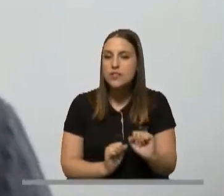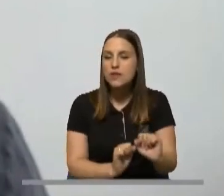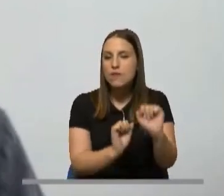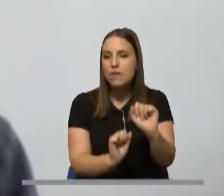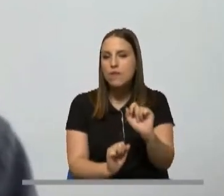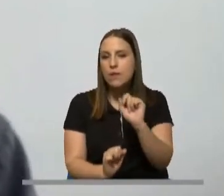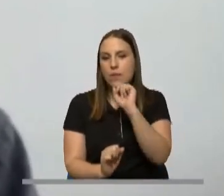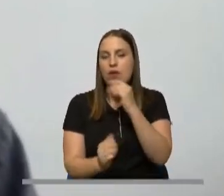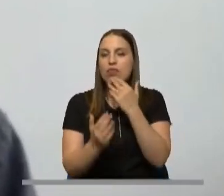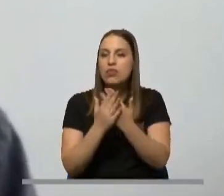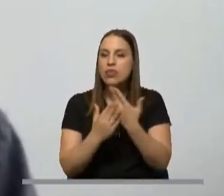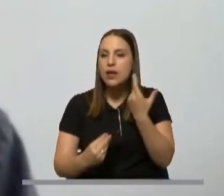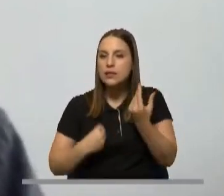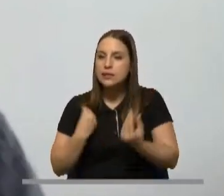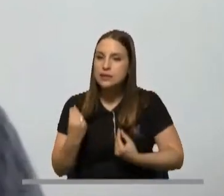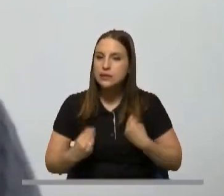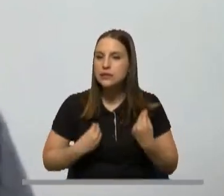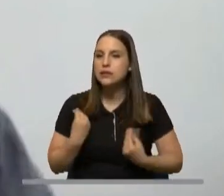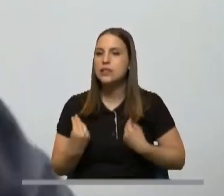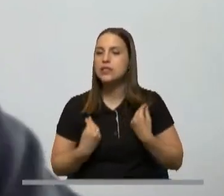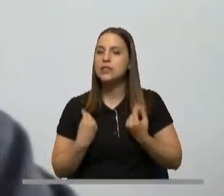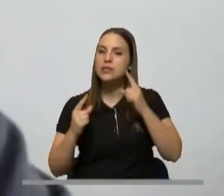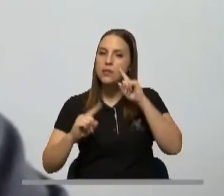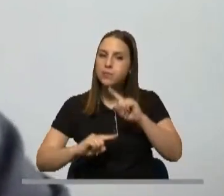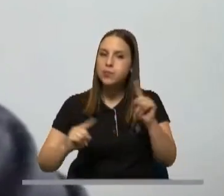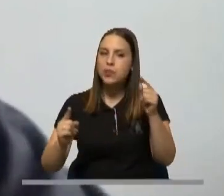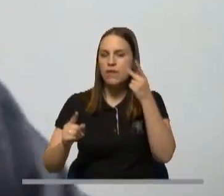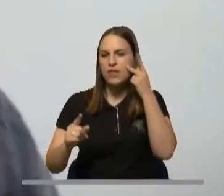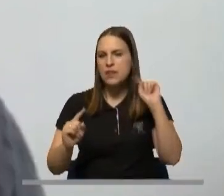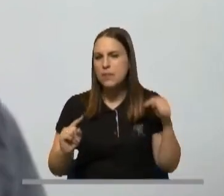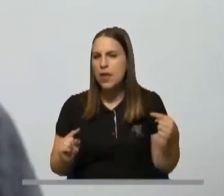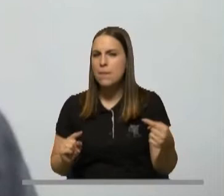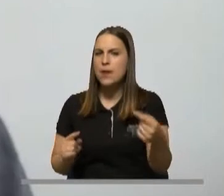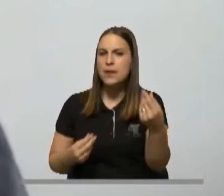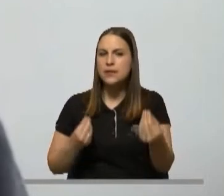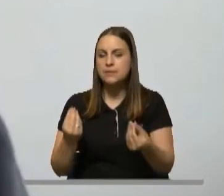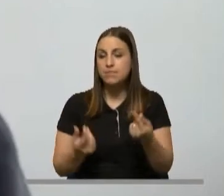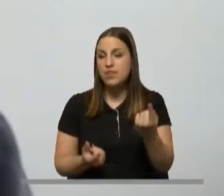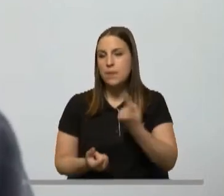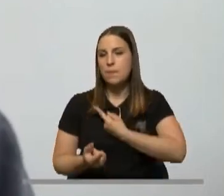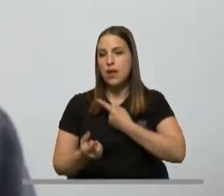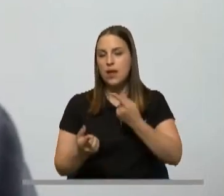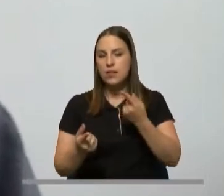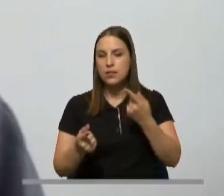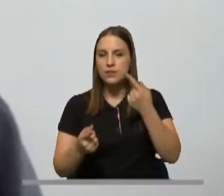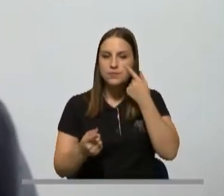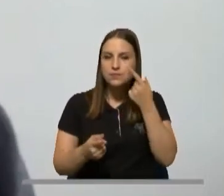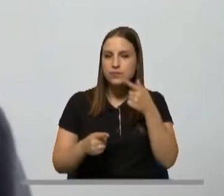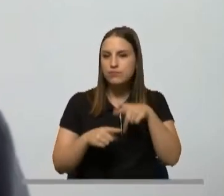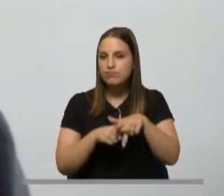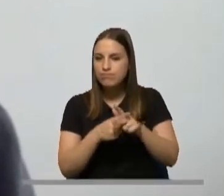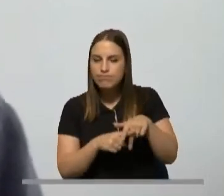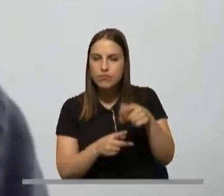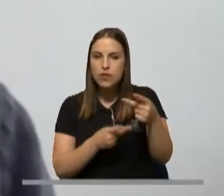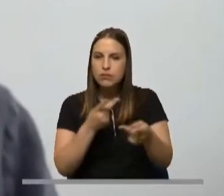issues concerning public life have to be decided by means of instruments that